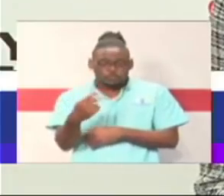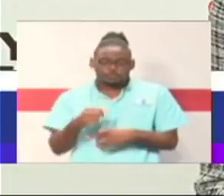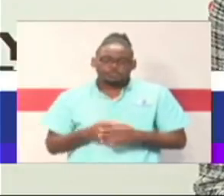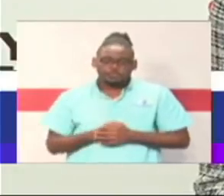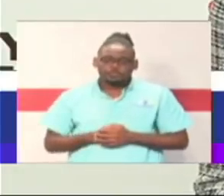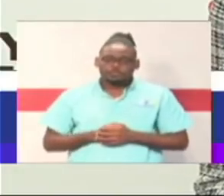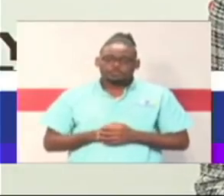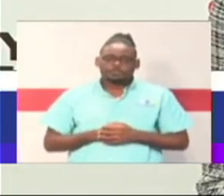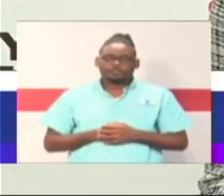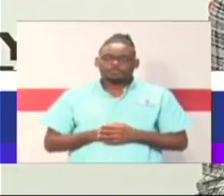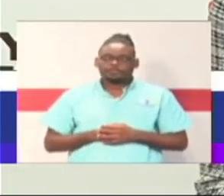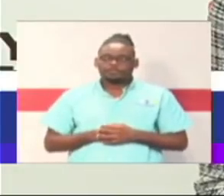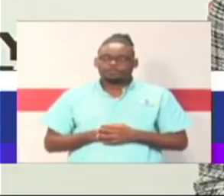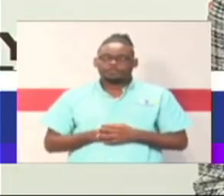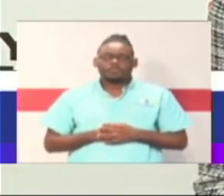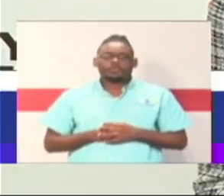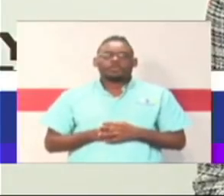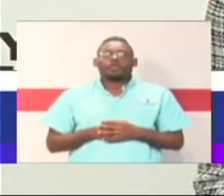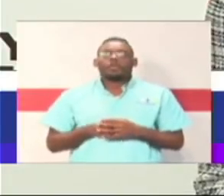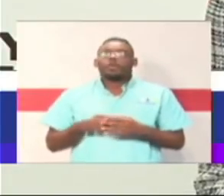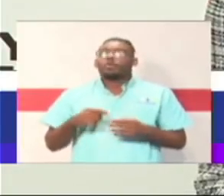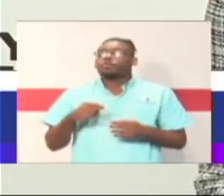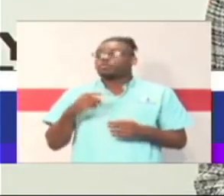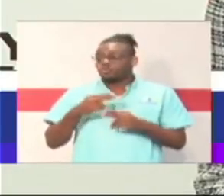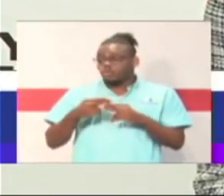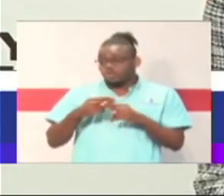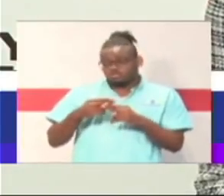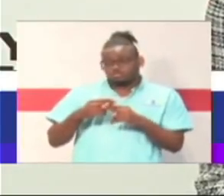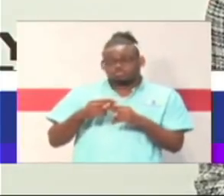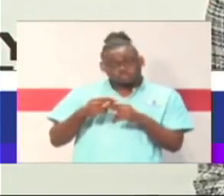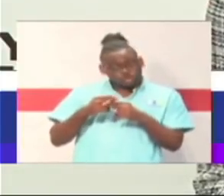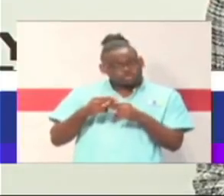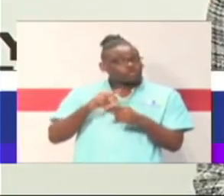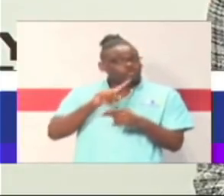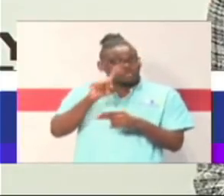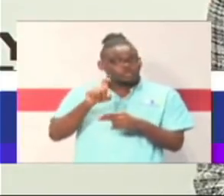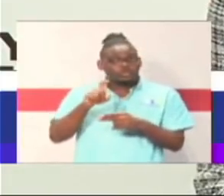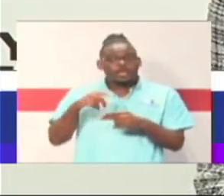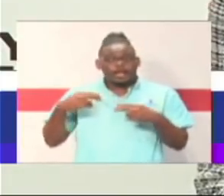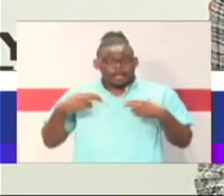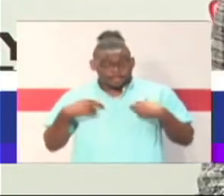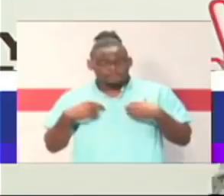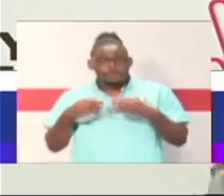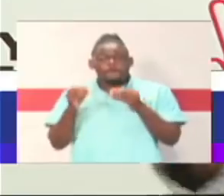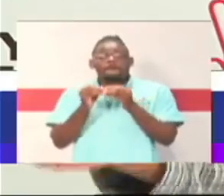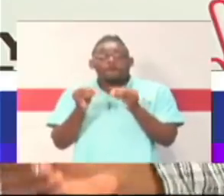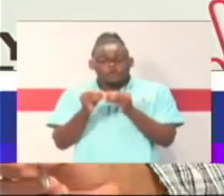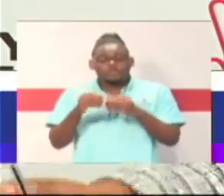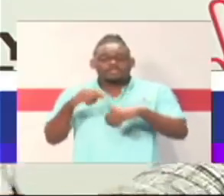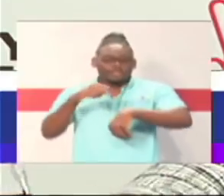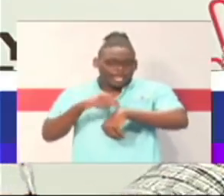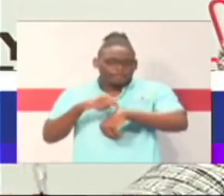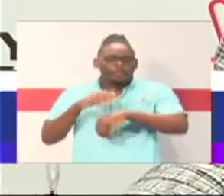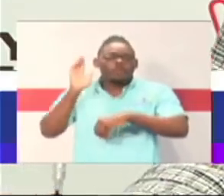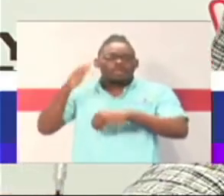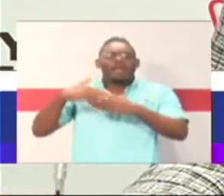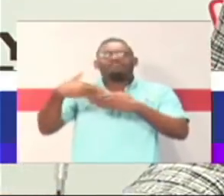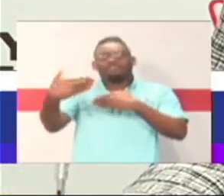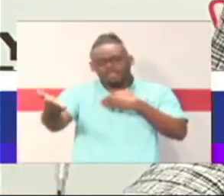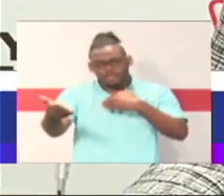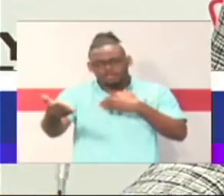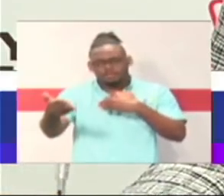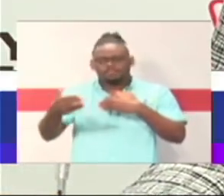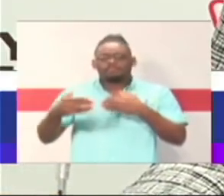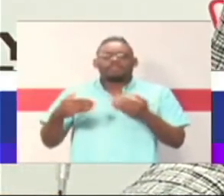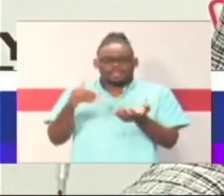your questions brief, please. And if we can, we will come back to accept additional questions from the media. We begin